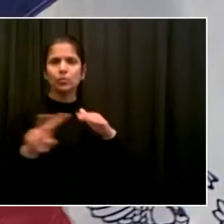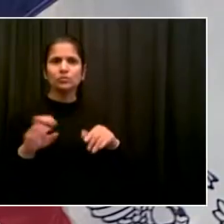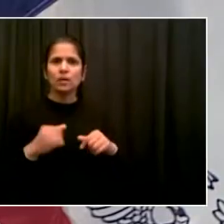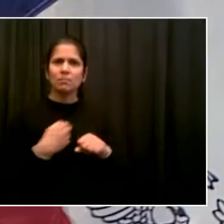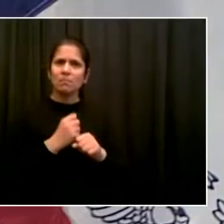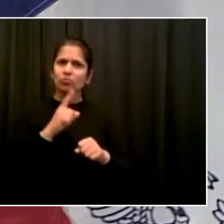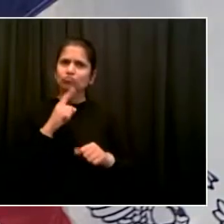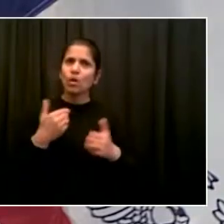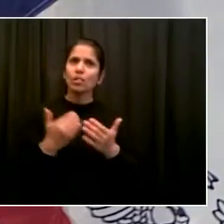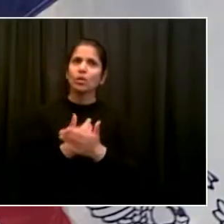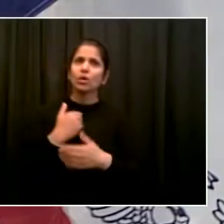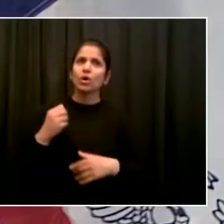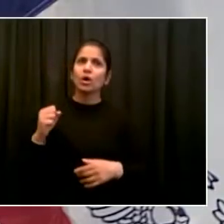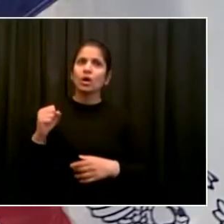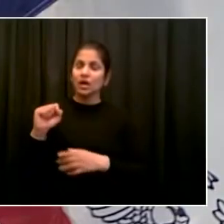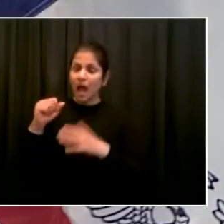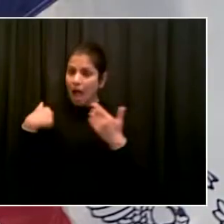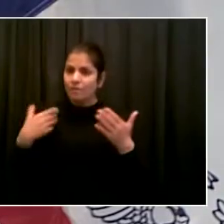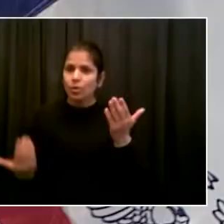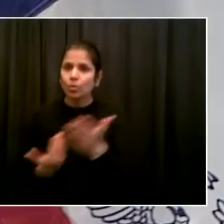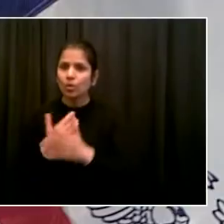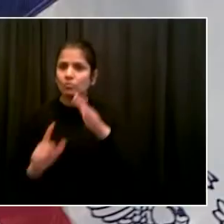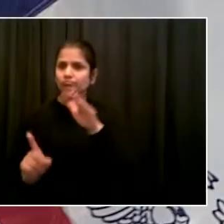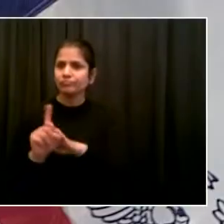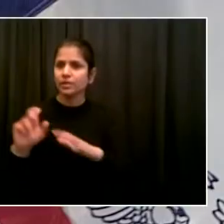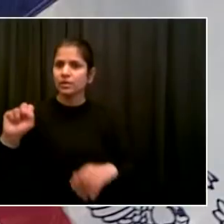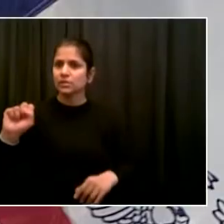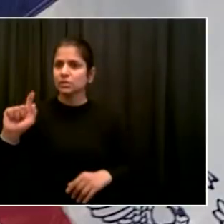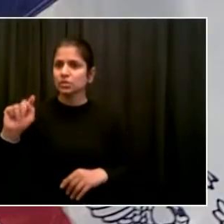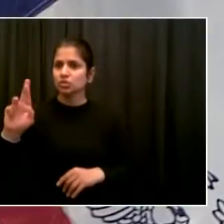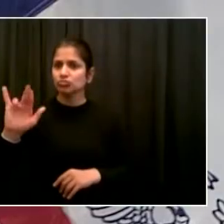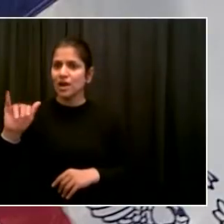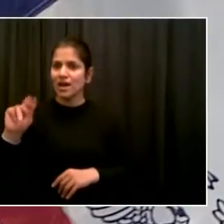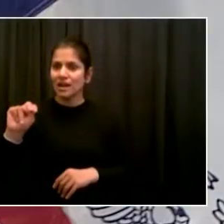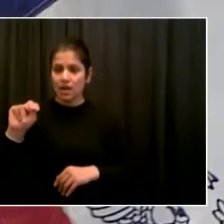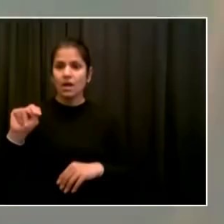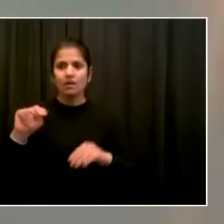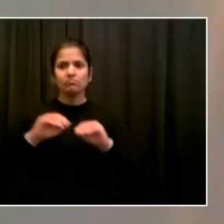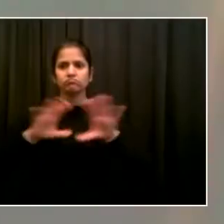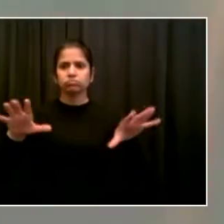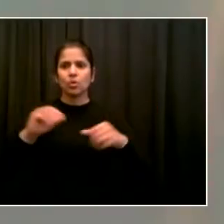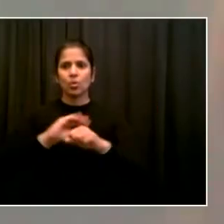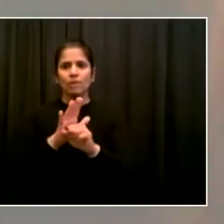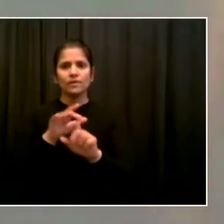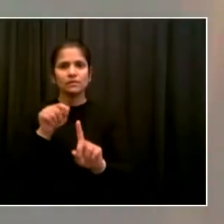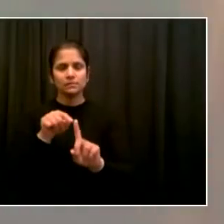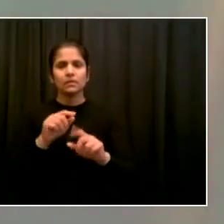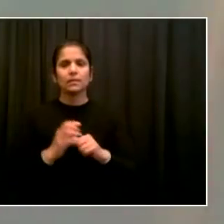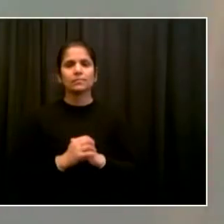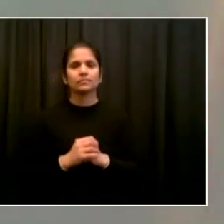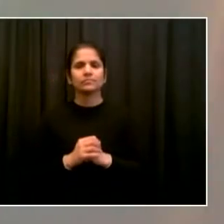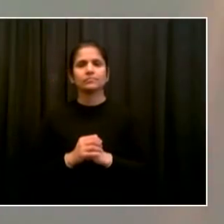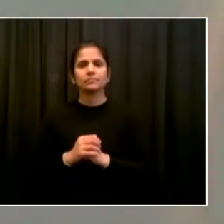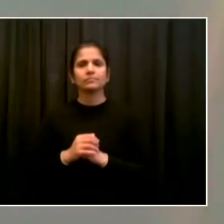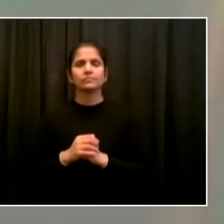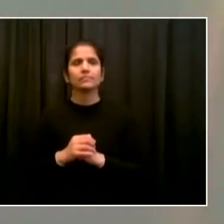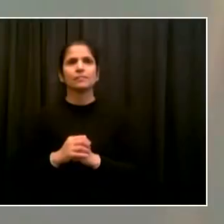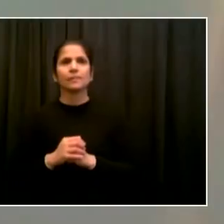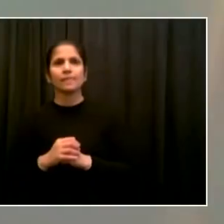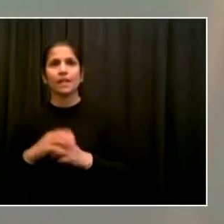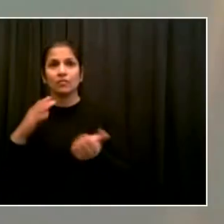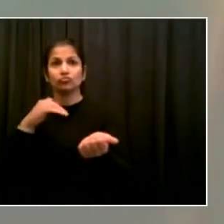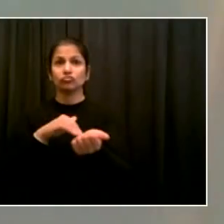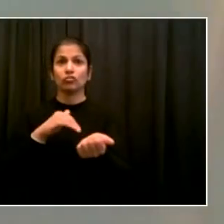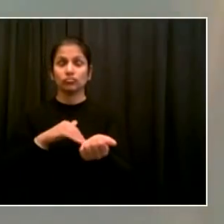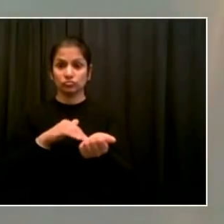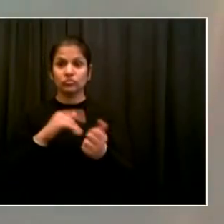Sure. Thank you very much for the question. We feel really strongly that, we need every weapon on our side to fight back against